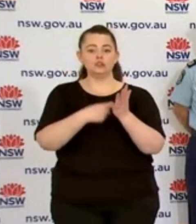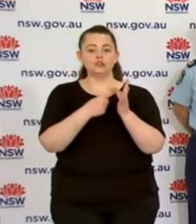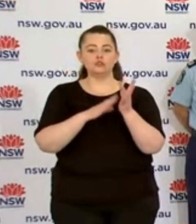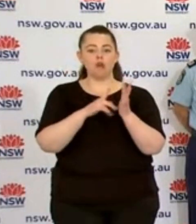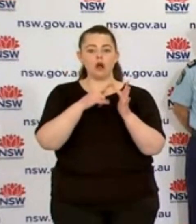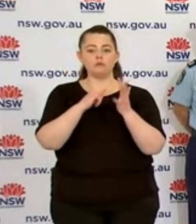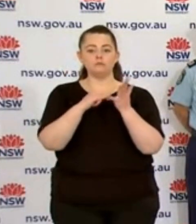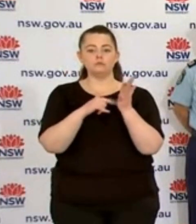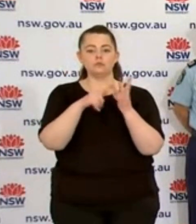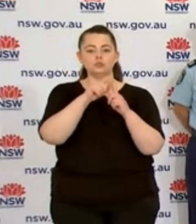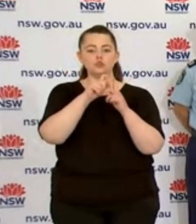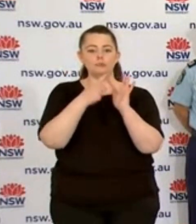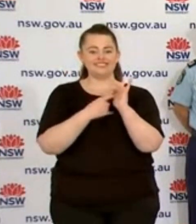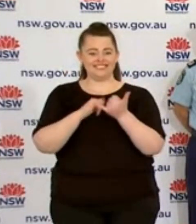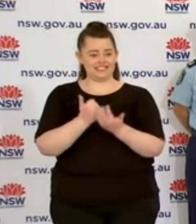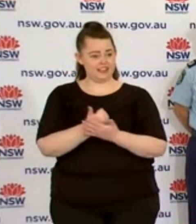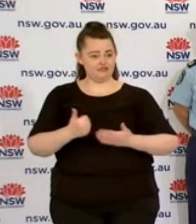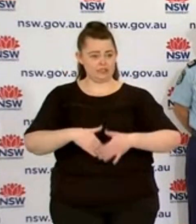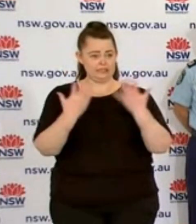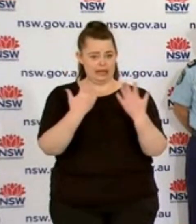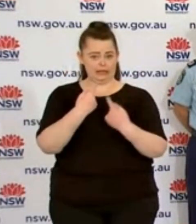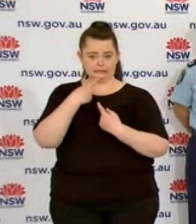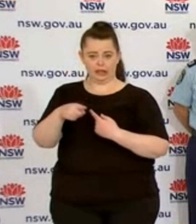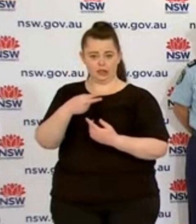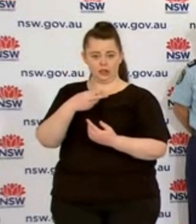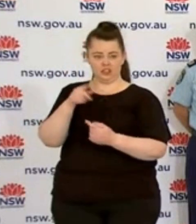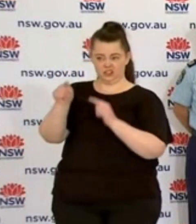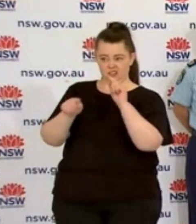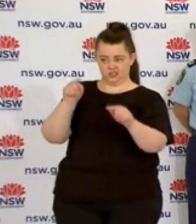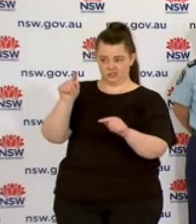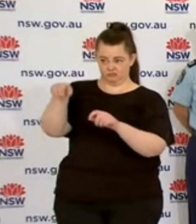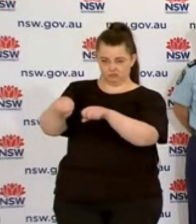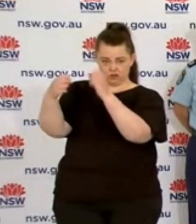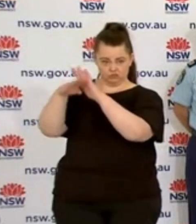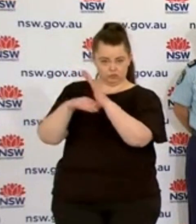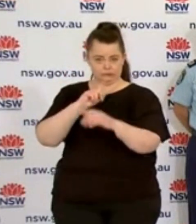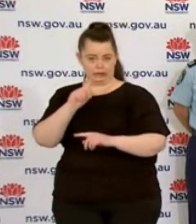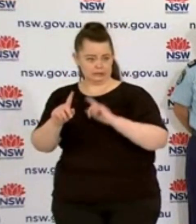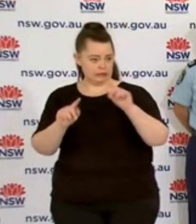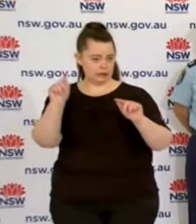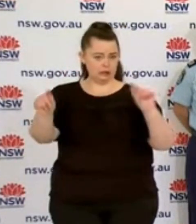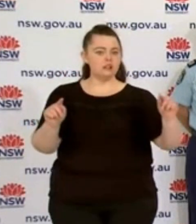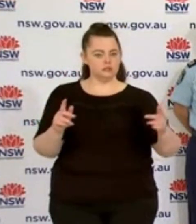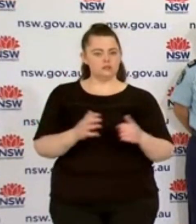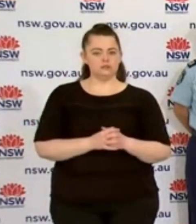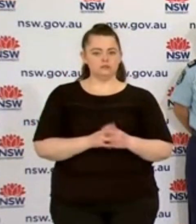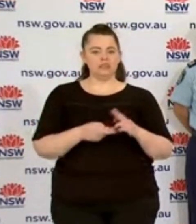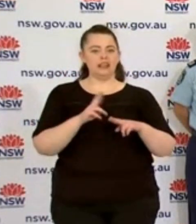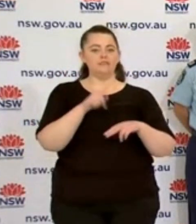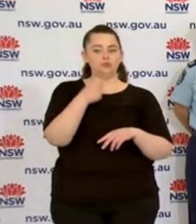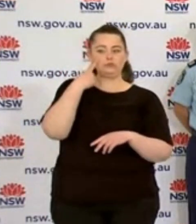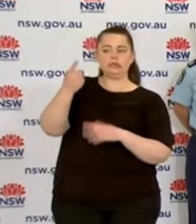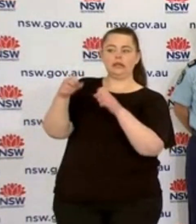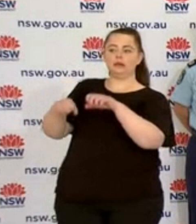police know or visibly see somebody doing the right thing, we have to go down hard, because otherwise that can set all of us back. Just